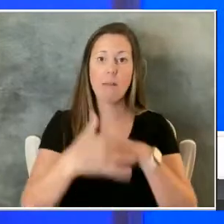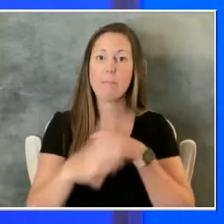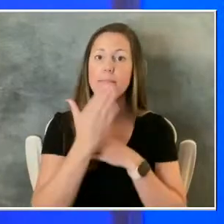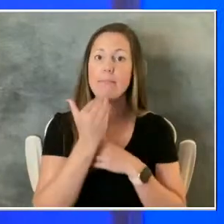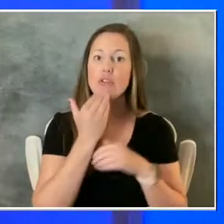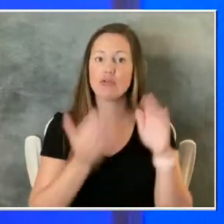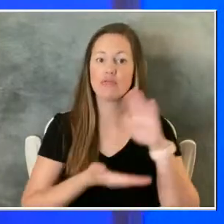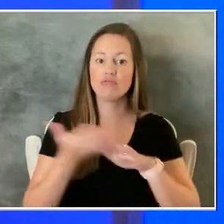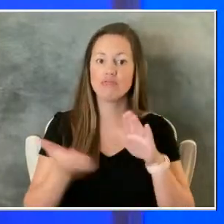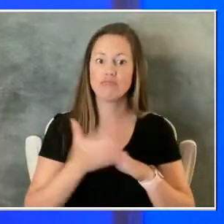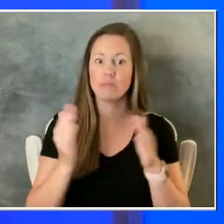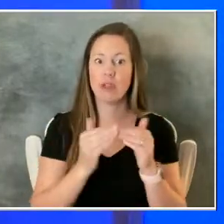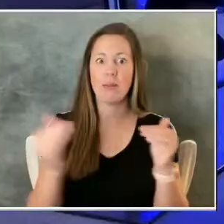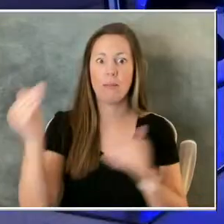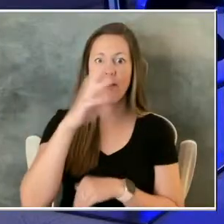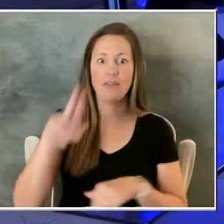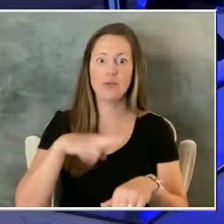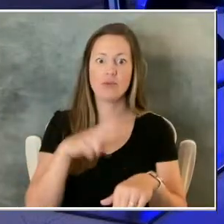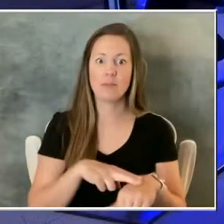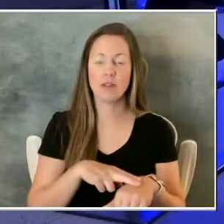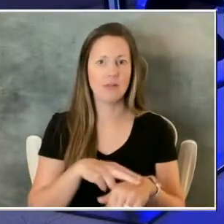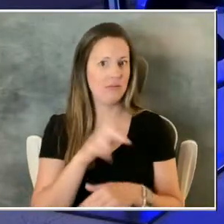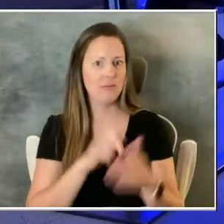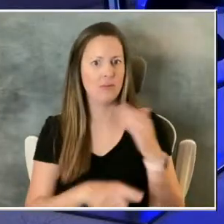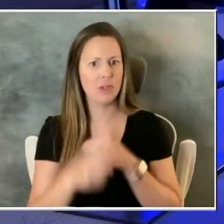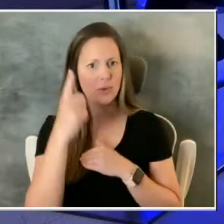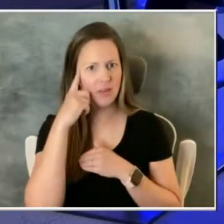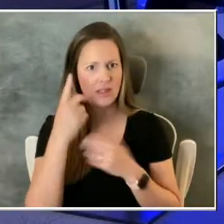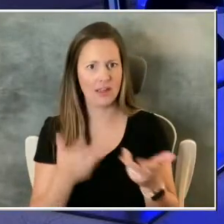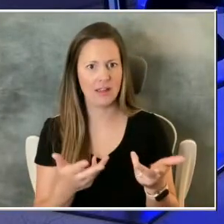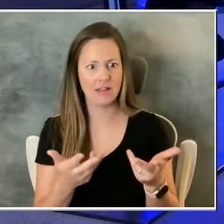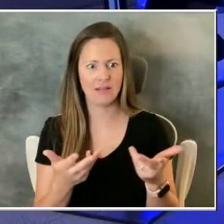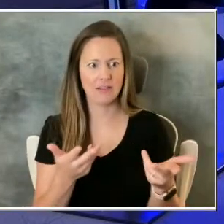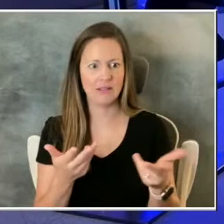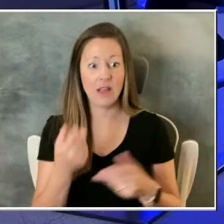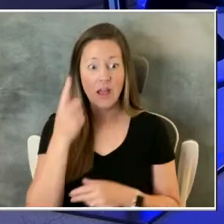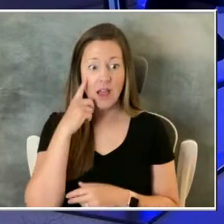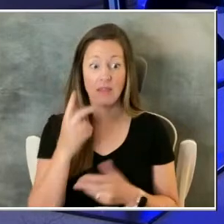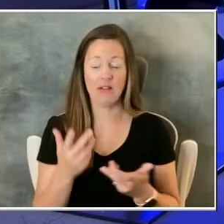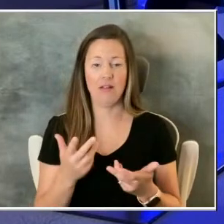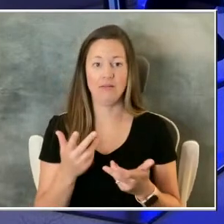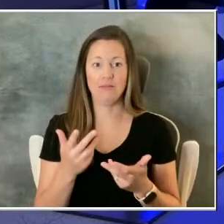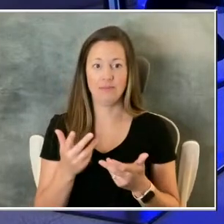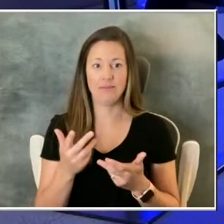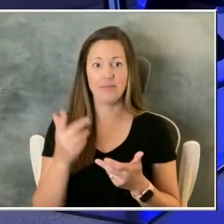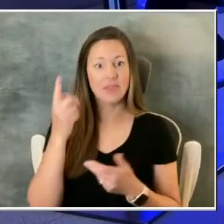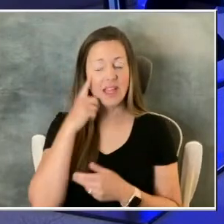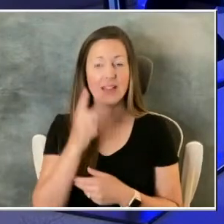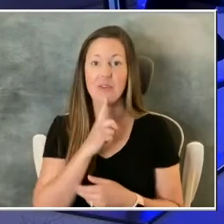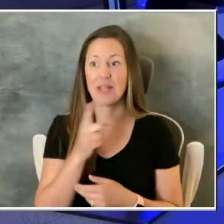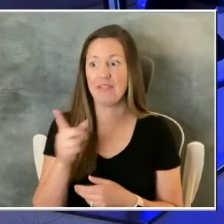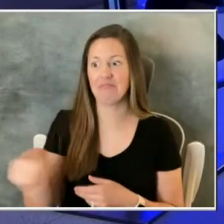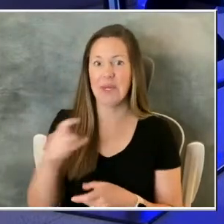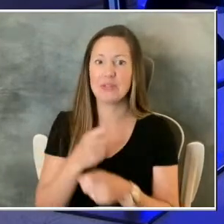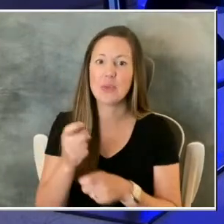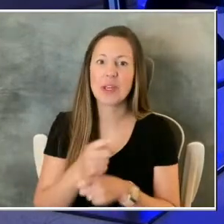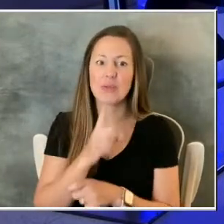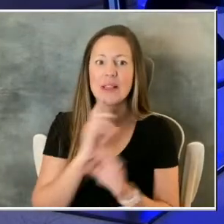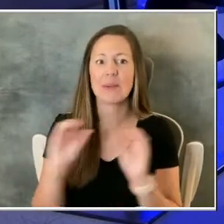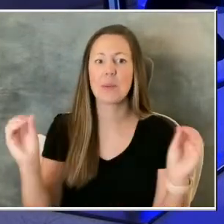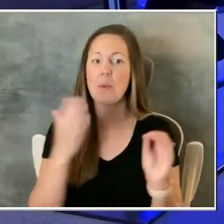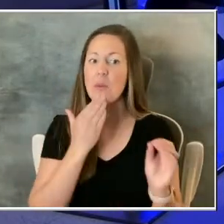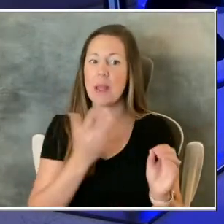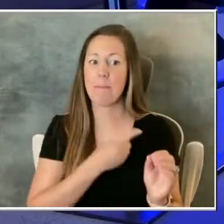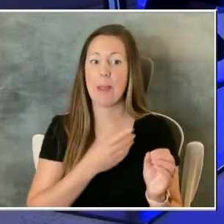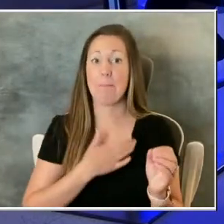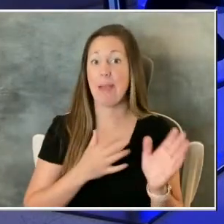And what did you think when you get this? I thought they were just joking because there's no diabetes in my family. I